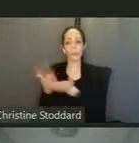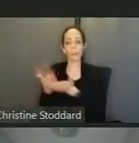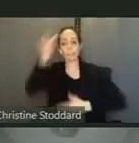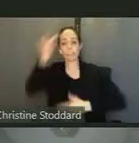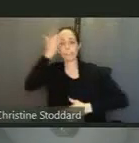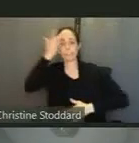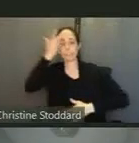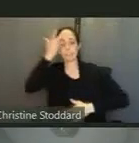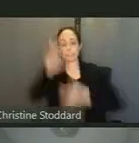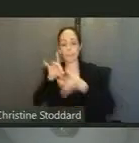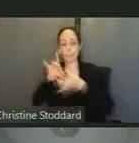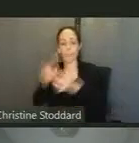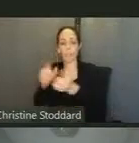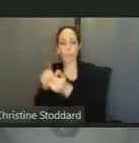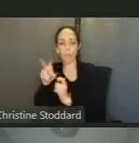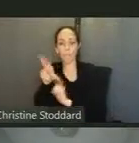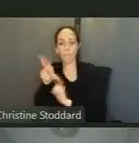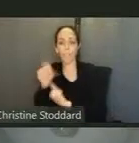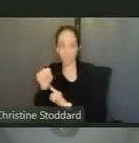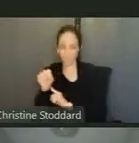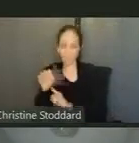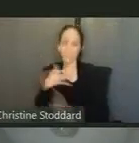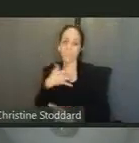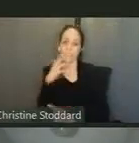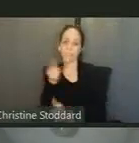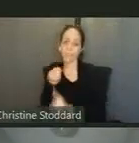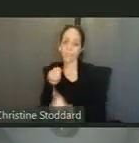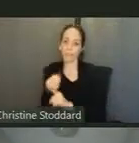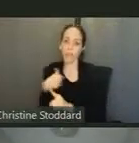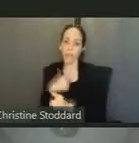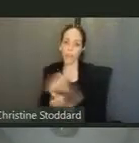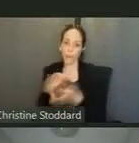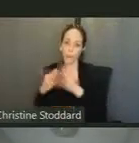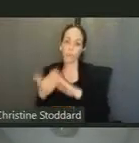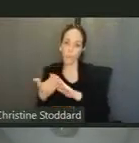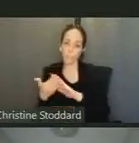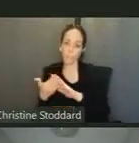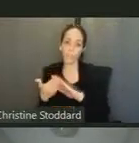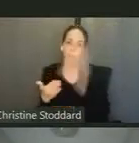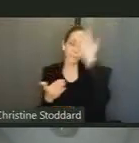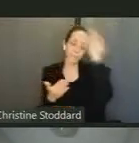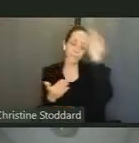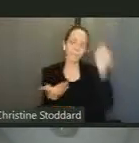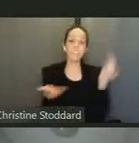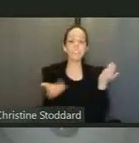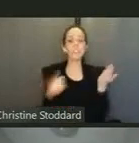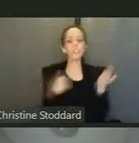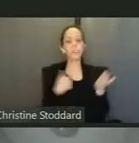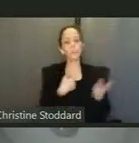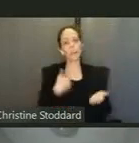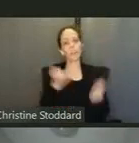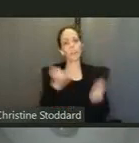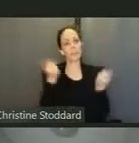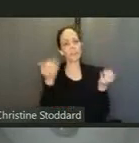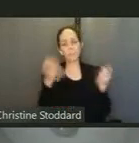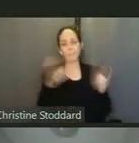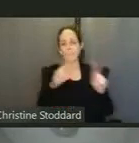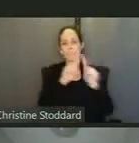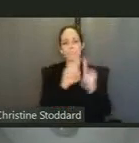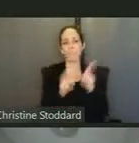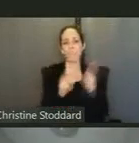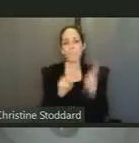of this virus. Our 18 member organizations here at CCC employ thousands of people of color, many of whom